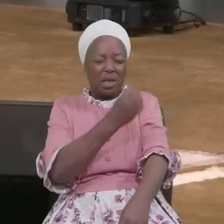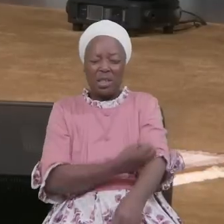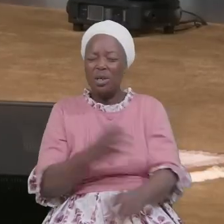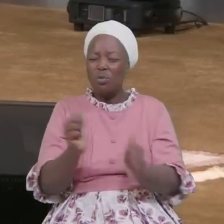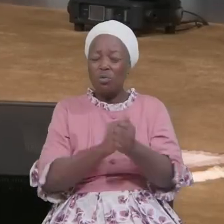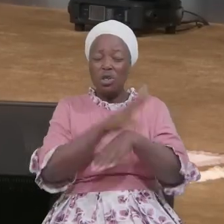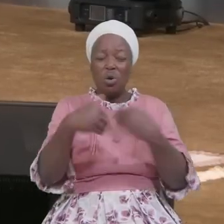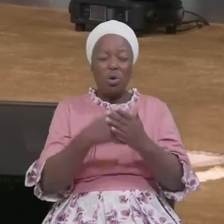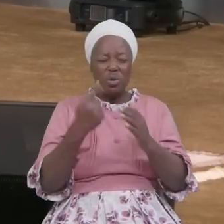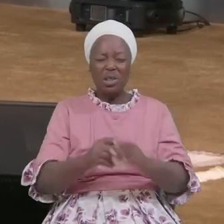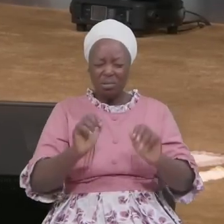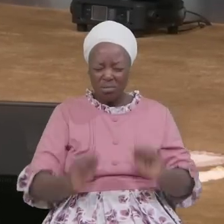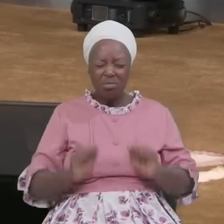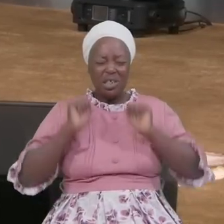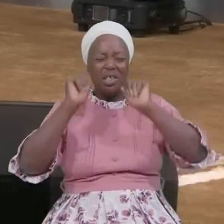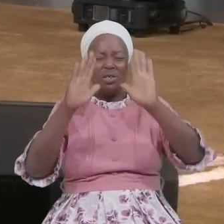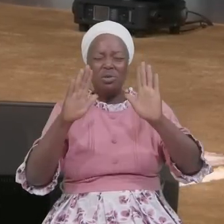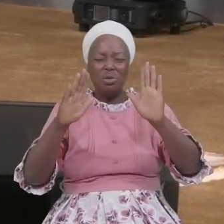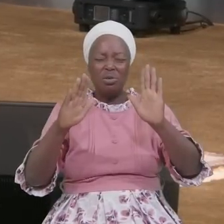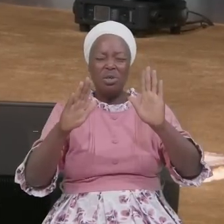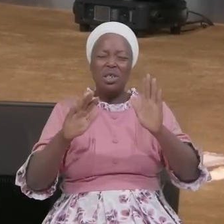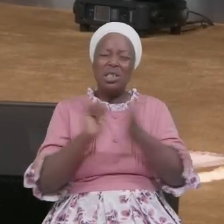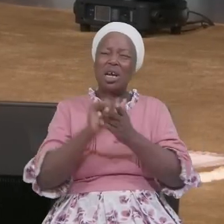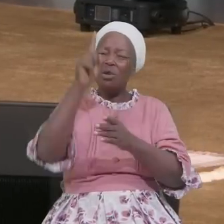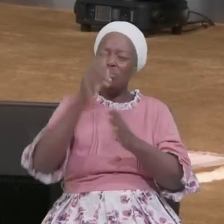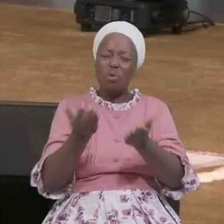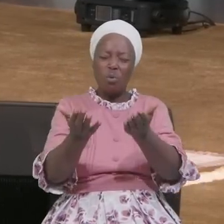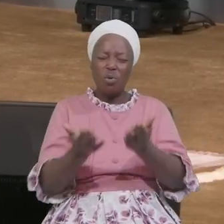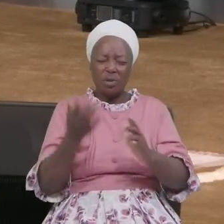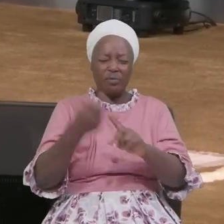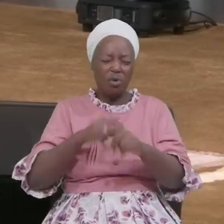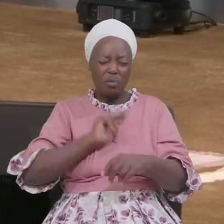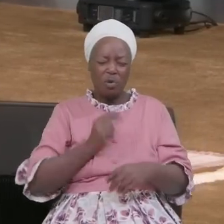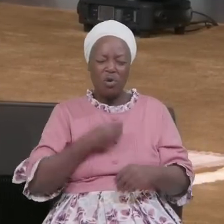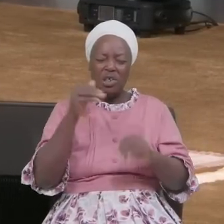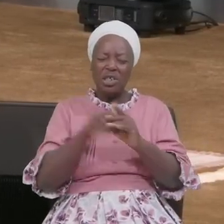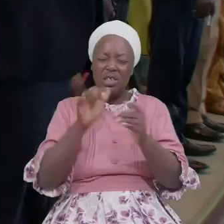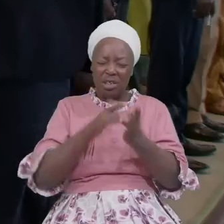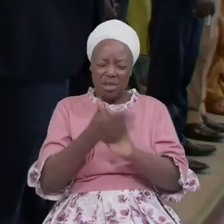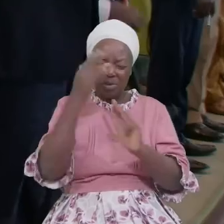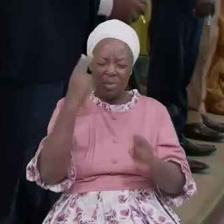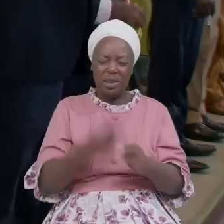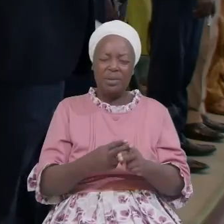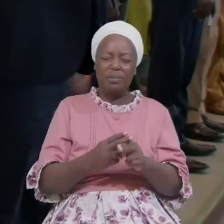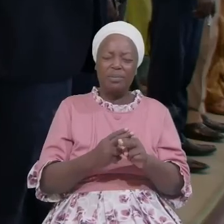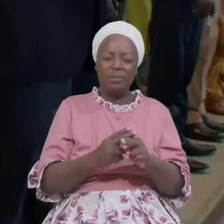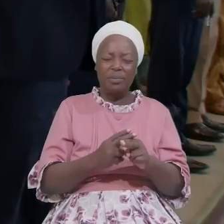the dedication you demand from us in Jesus' name.